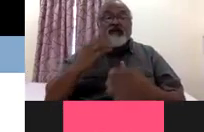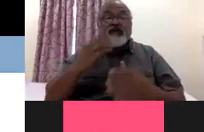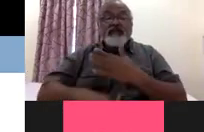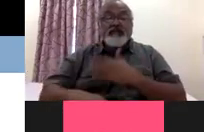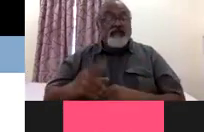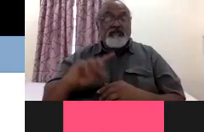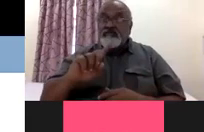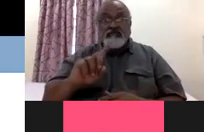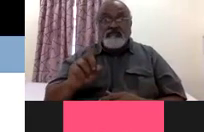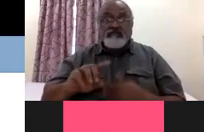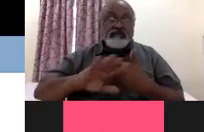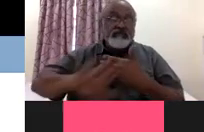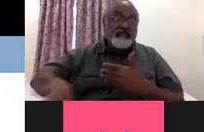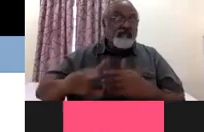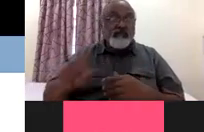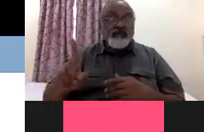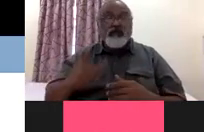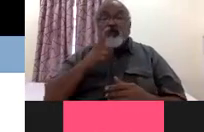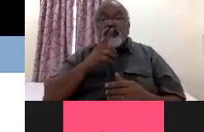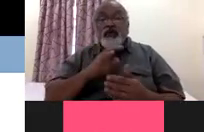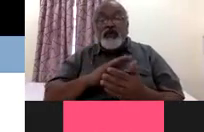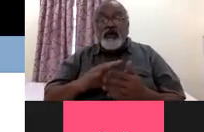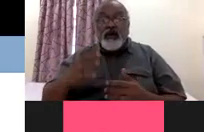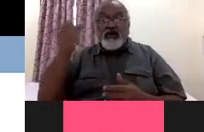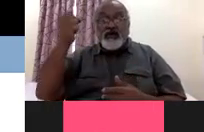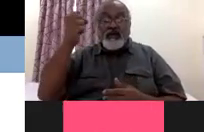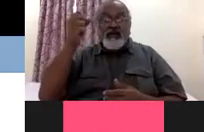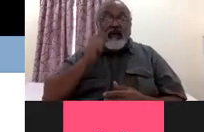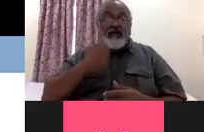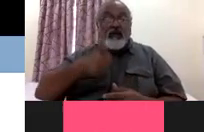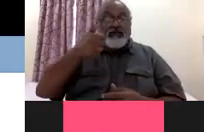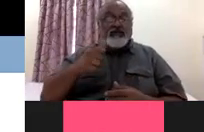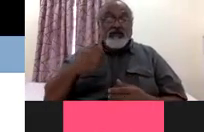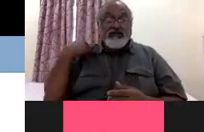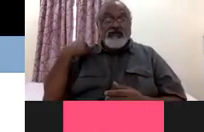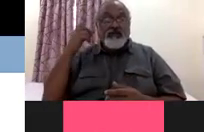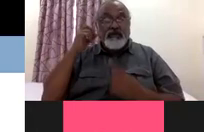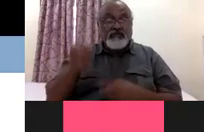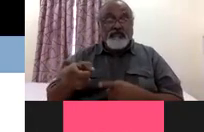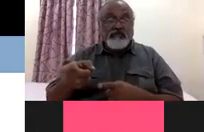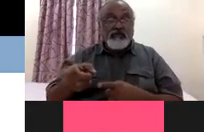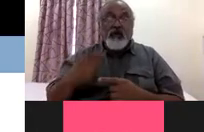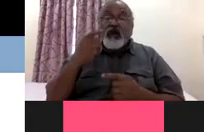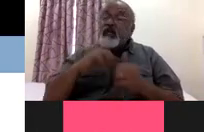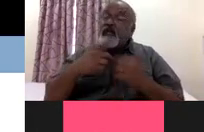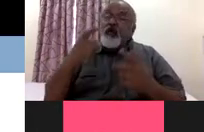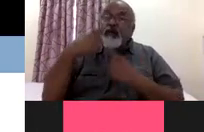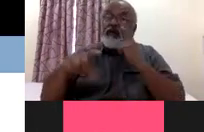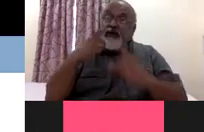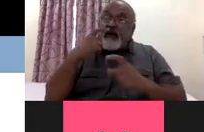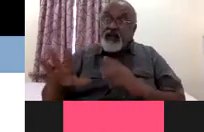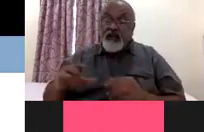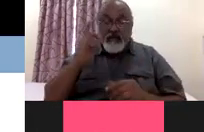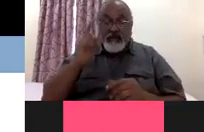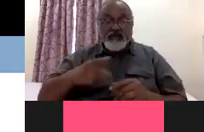requirement which are stated in our rights of persons with disabilities, specifically with respect to employment. Again, and private sector, public